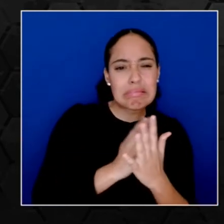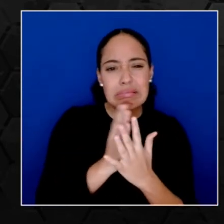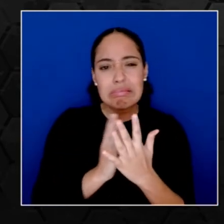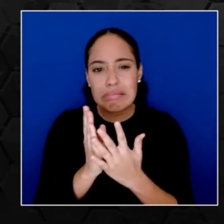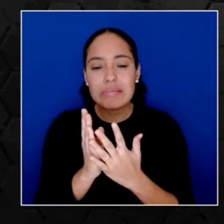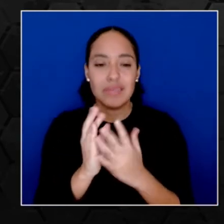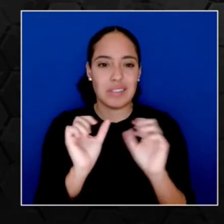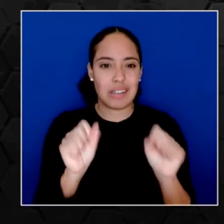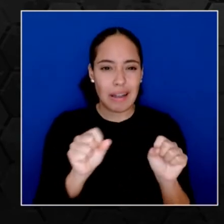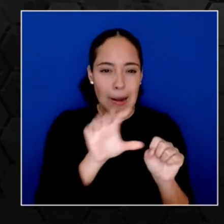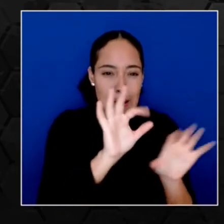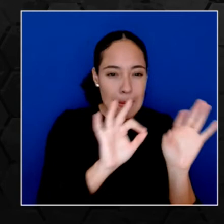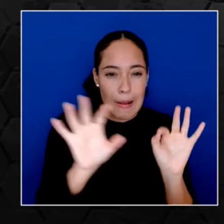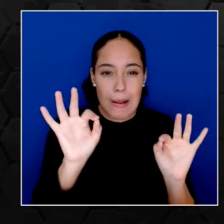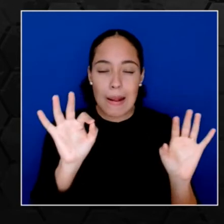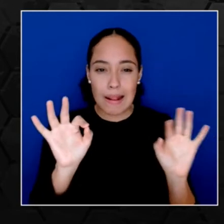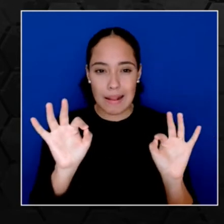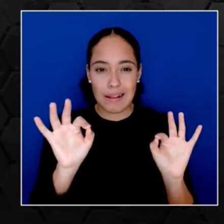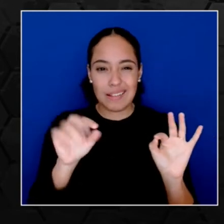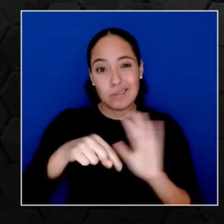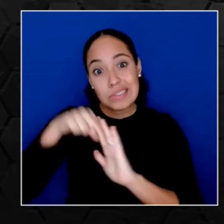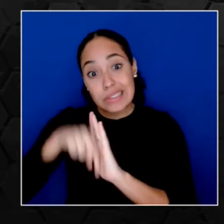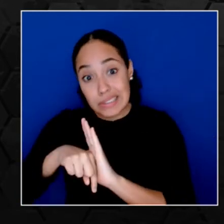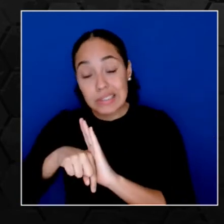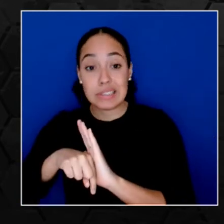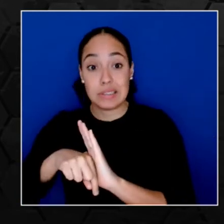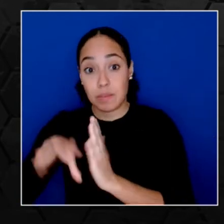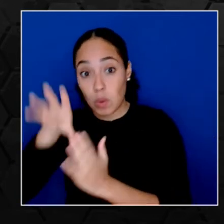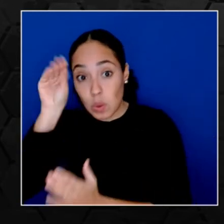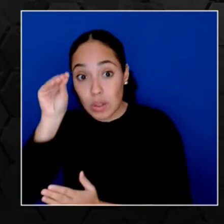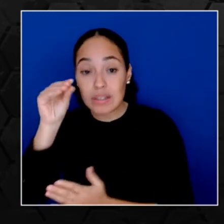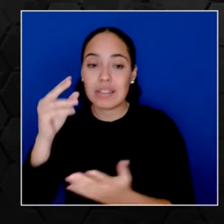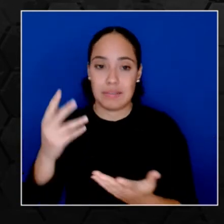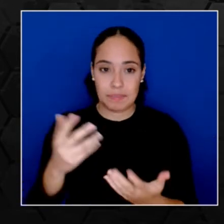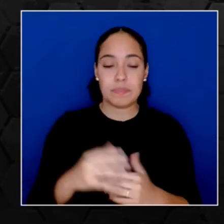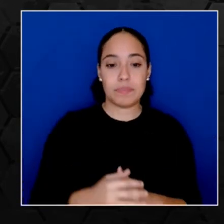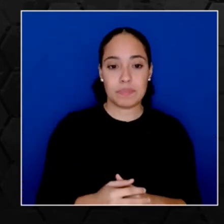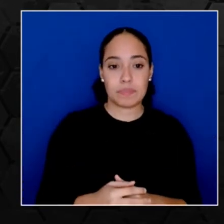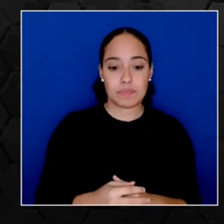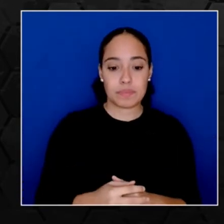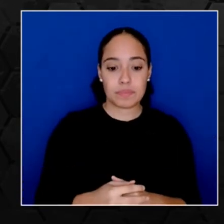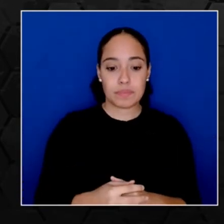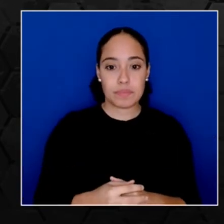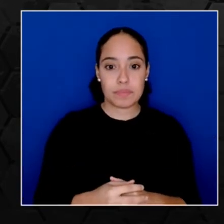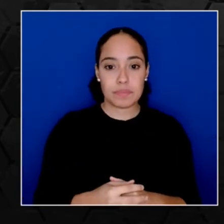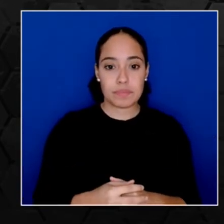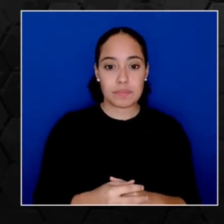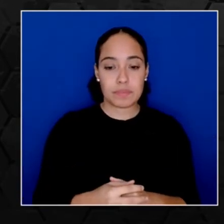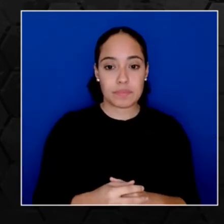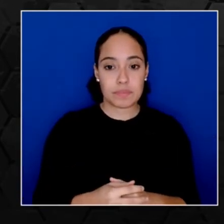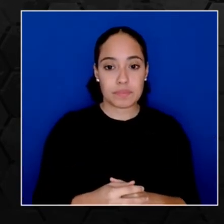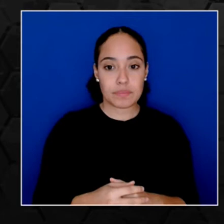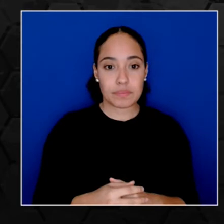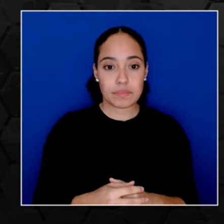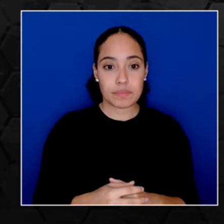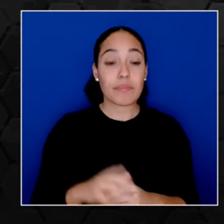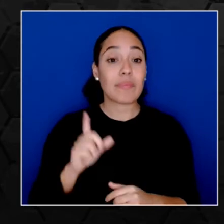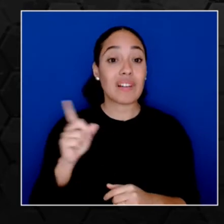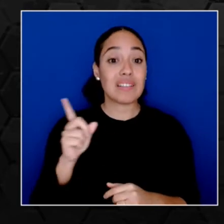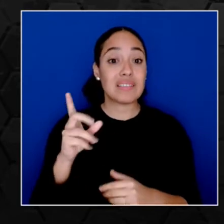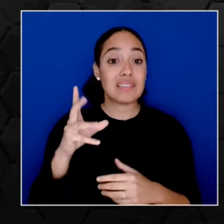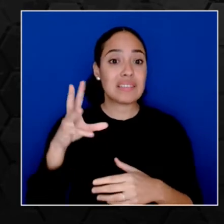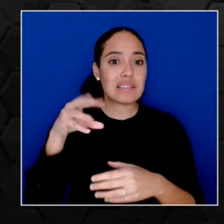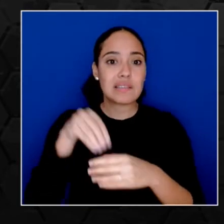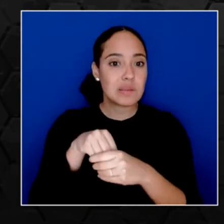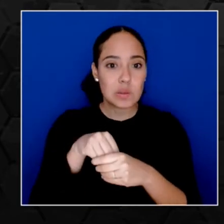and machine learning techniques. So like coming to the SVD algorithm, this is so this includes matrix factorization,